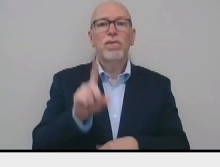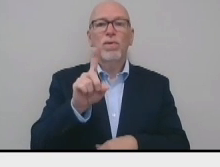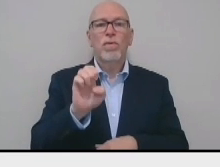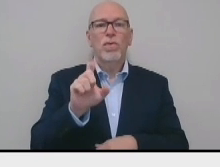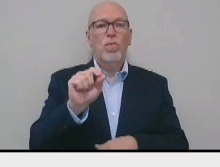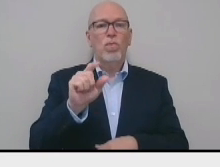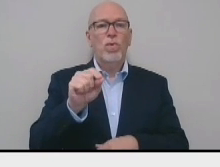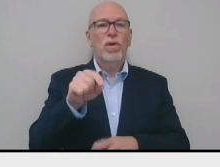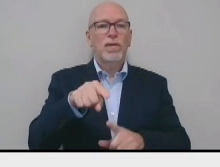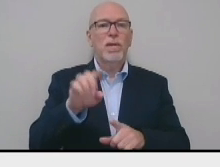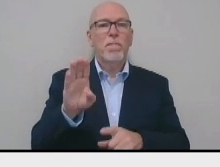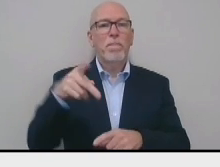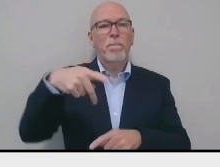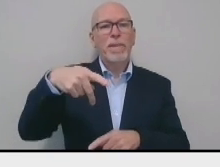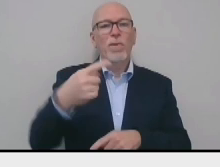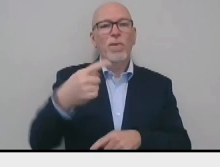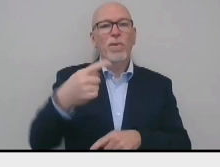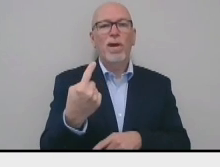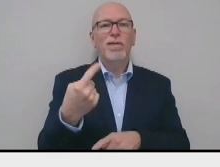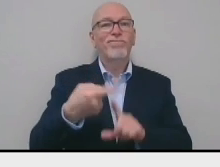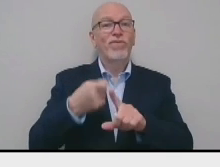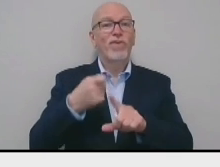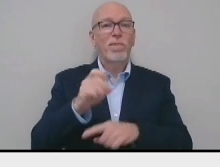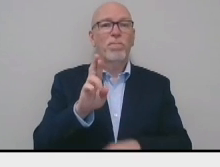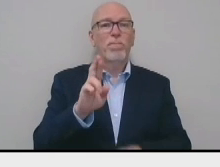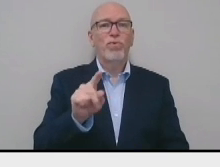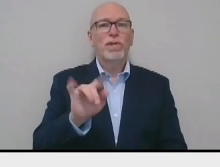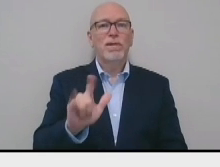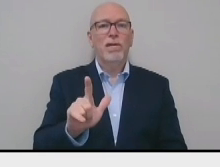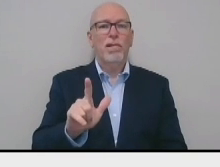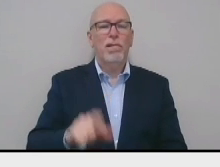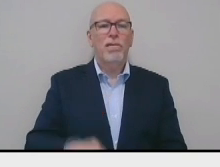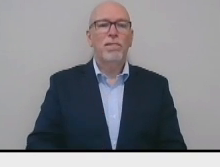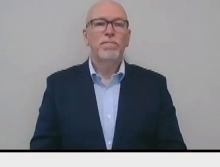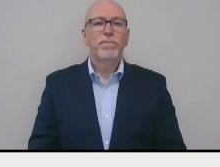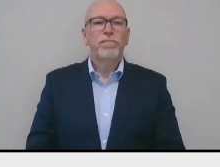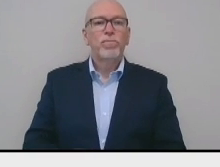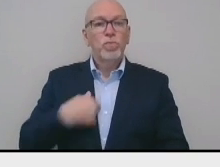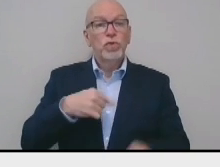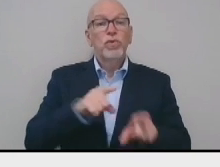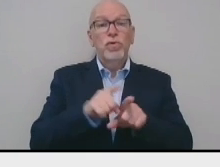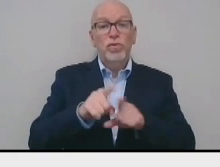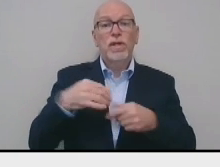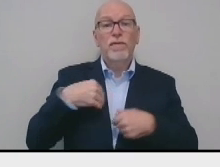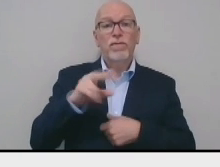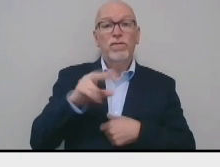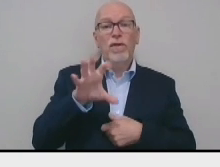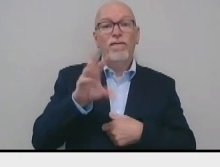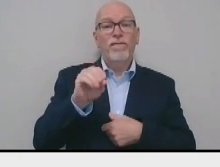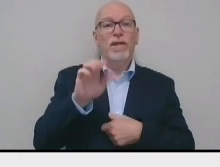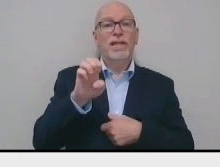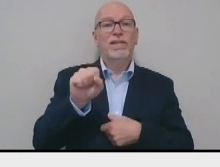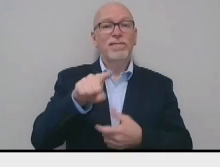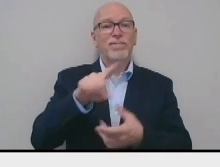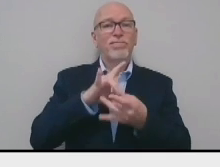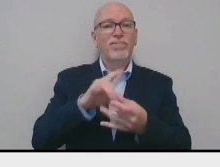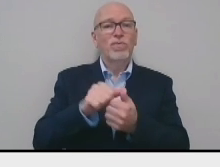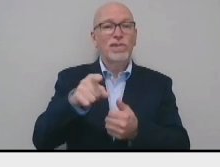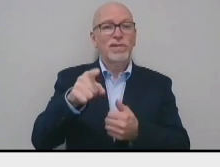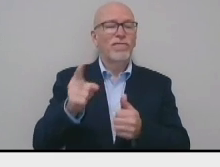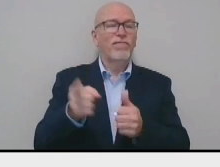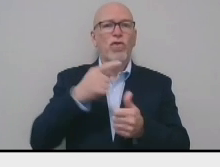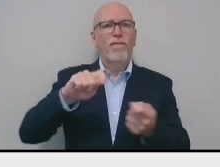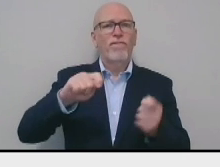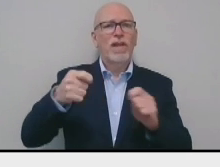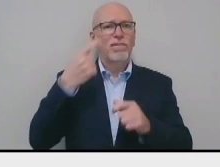of the P.1 variant that originated in Brazil. We have also had 250 cases involving the variants that were first detected